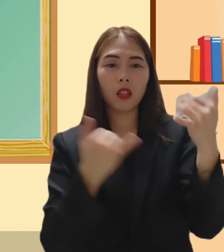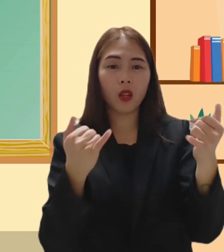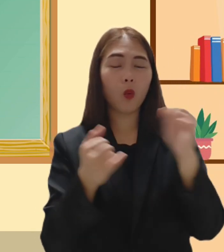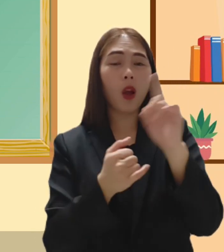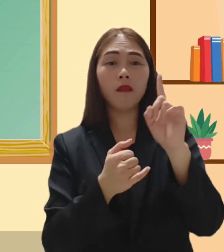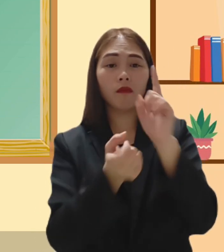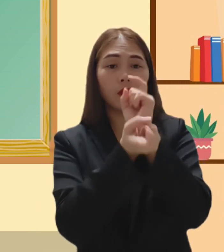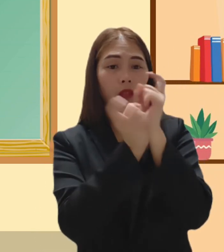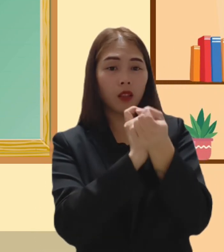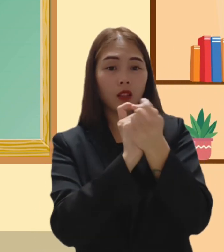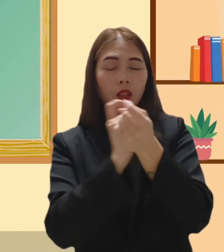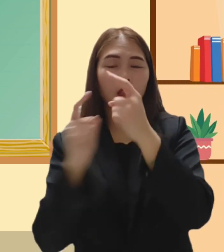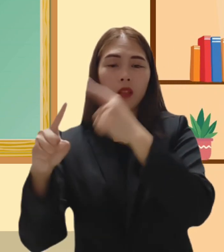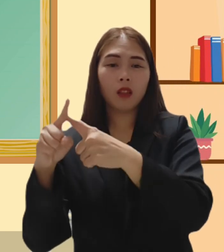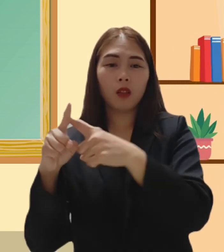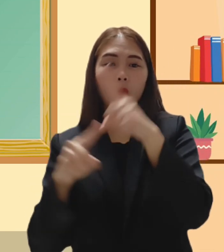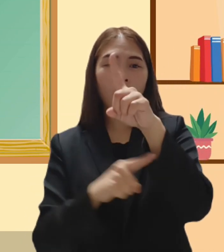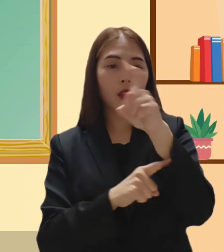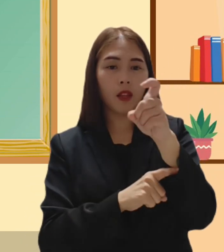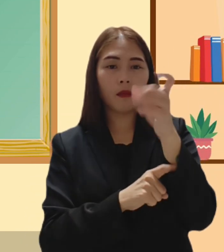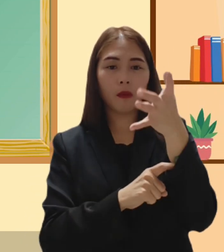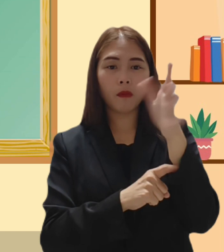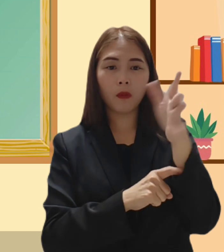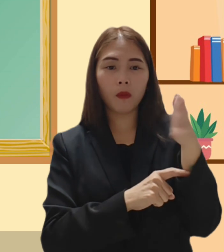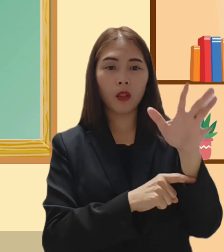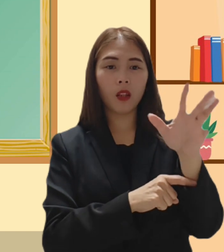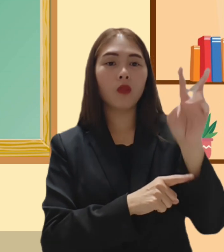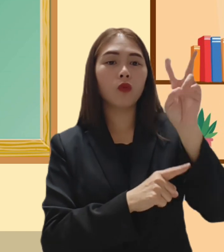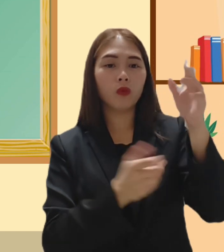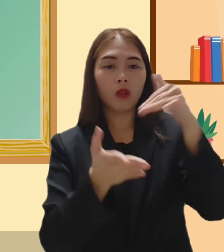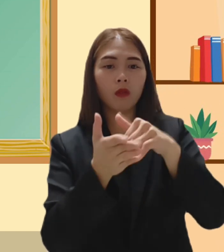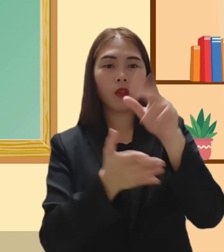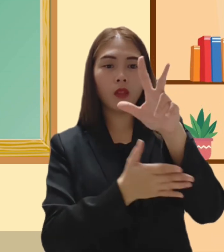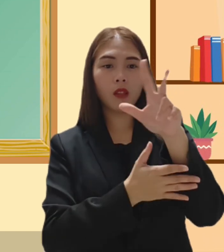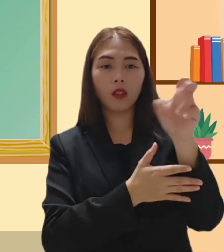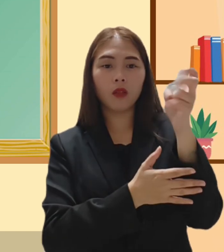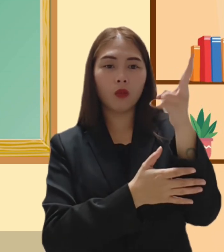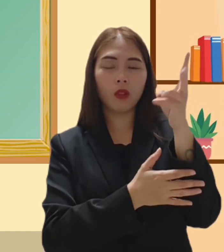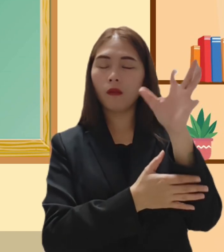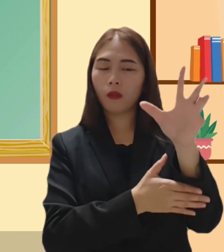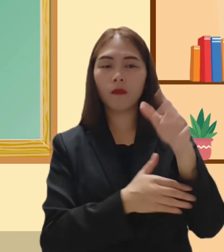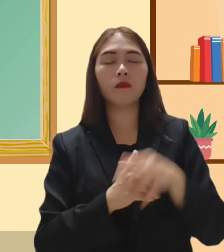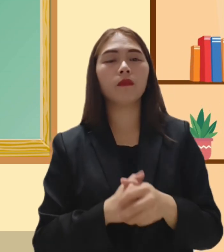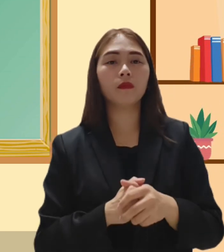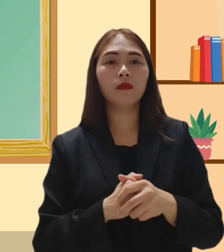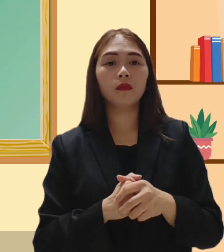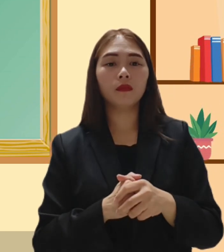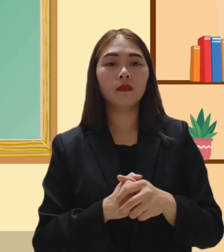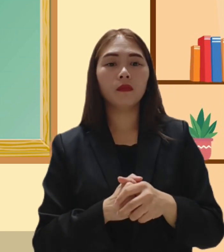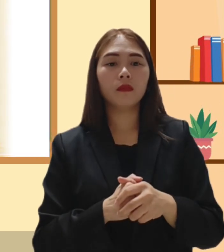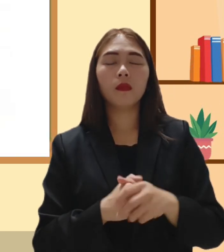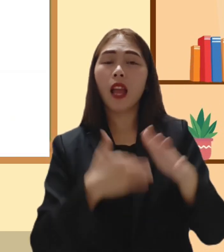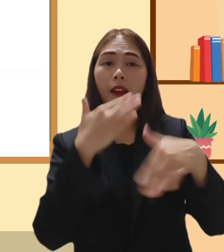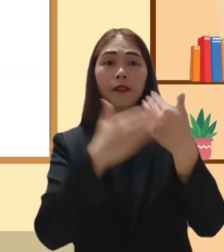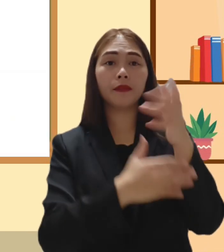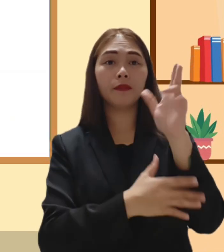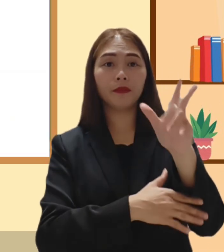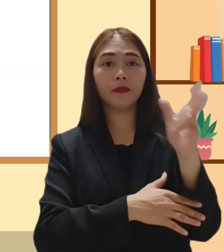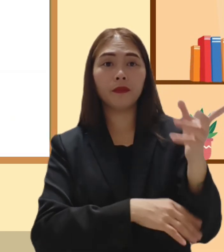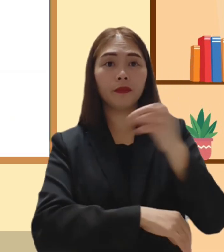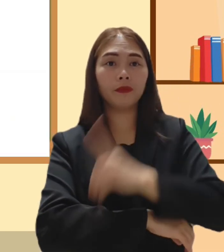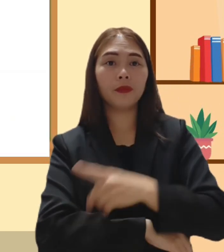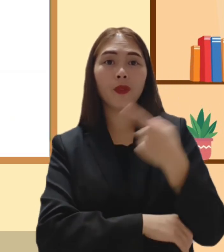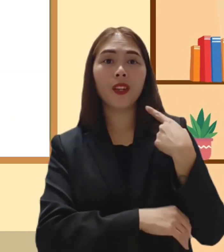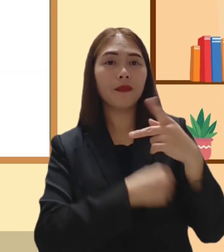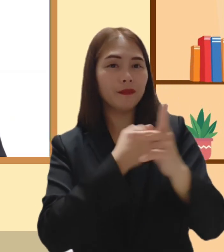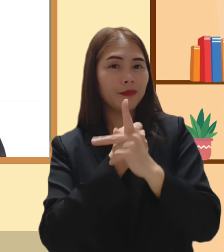155. Finally, we multiply 15 by 155, which is equal to 2,325. So